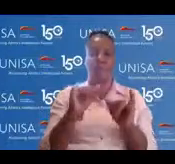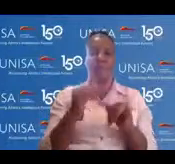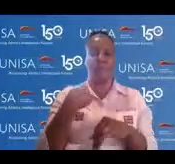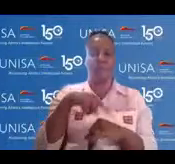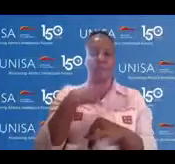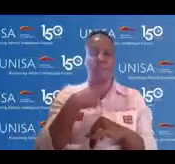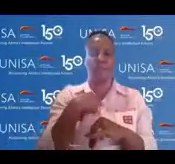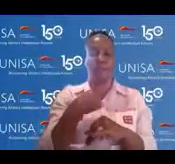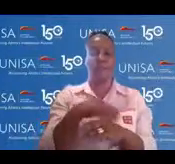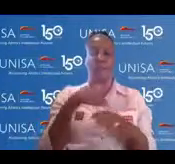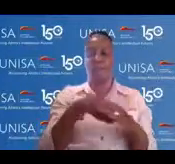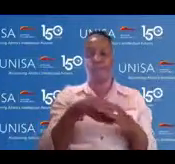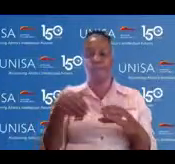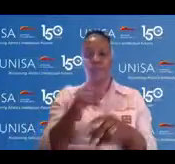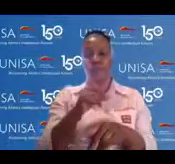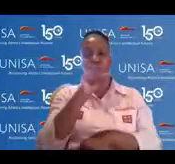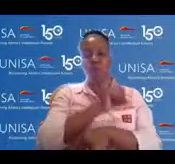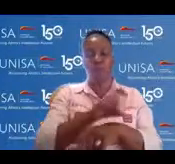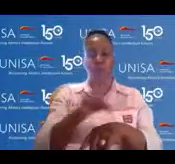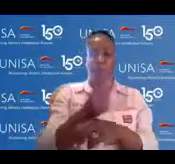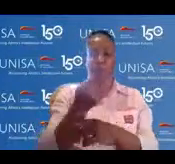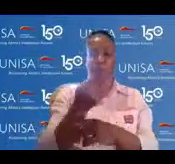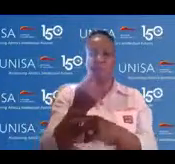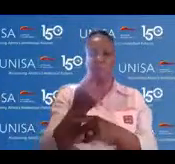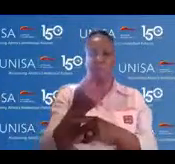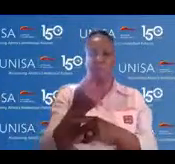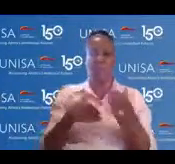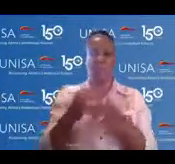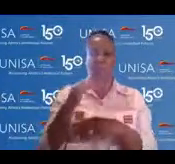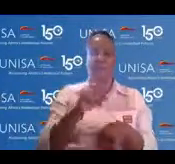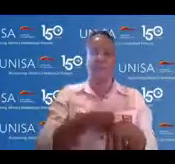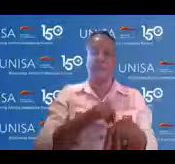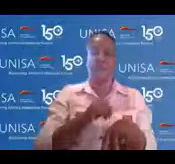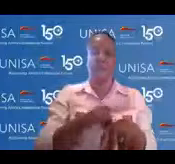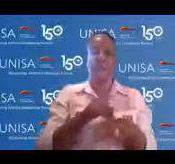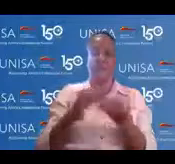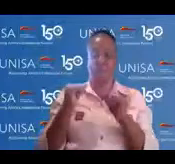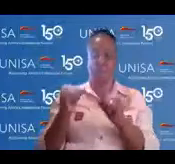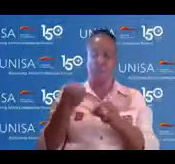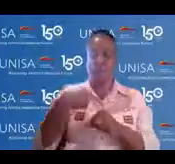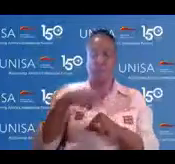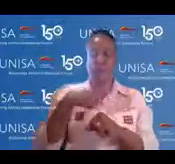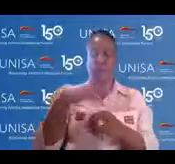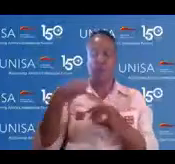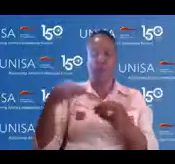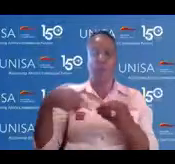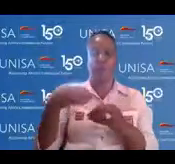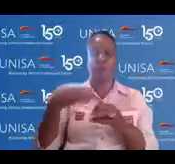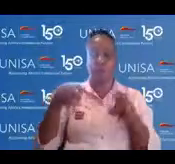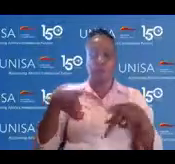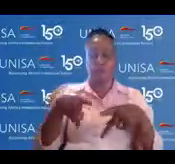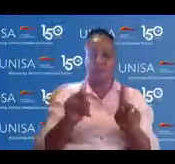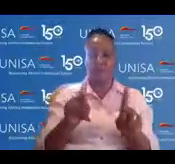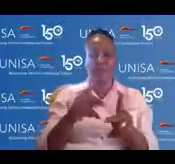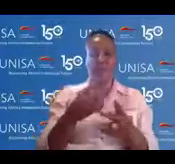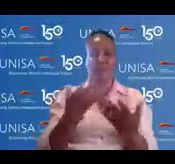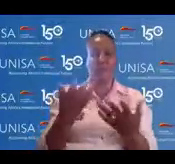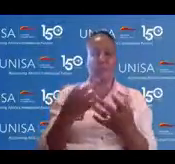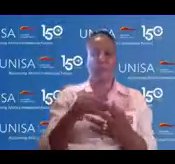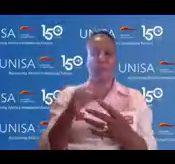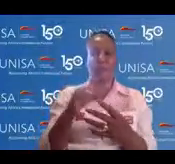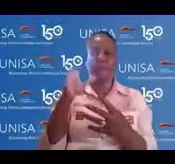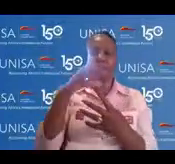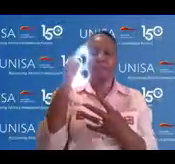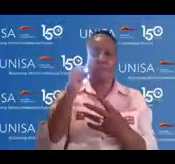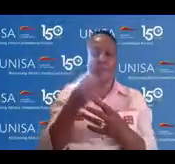we're a little bit over time, but well done. You see, guys, if you stick with us, there's always the opportunity that you might snag a nice gift. So